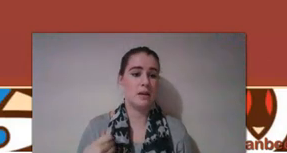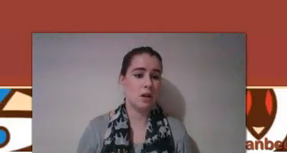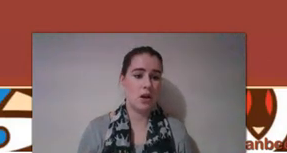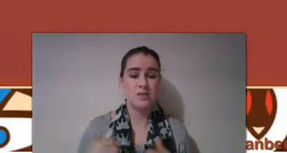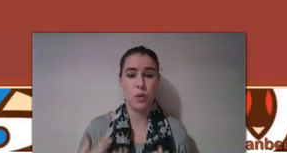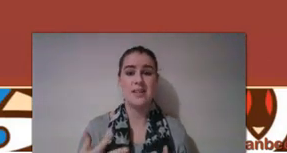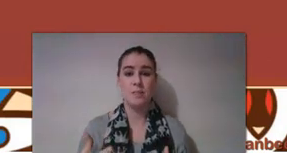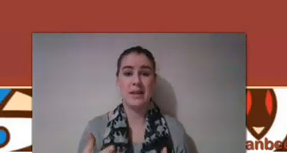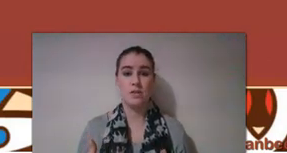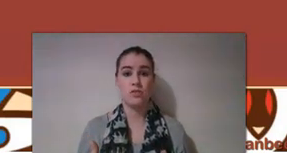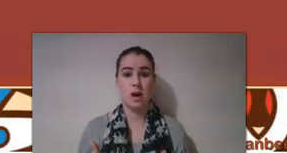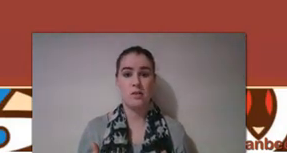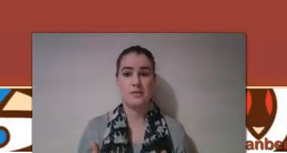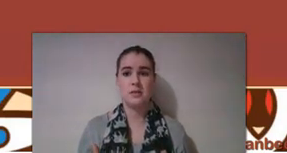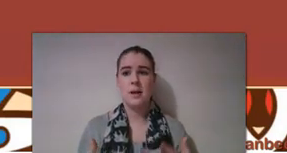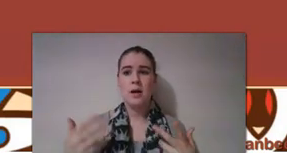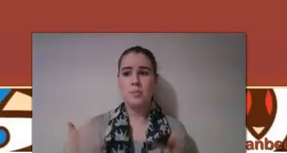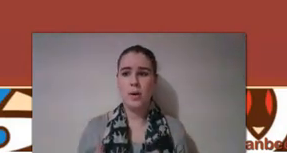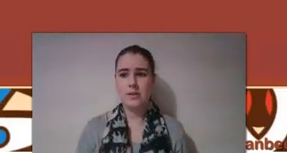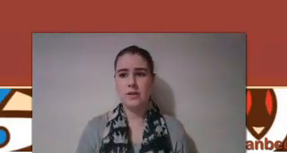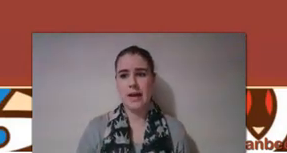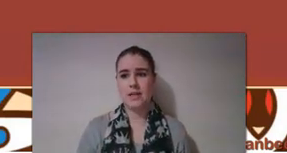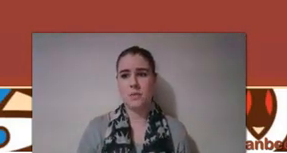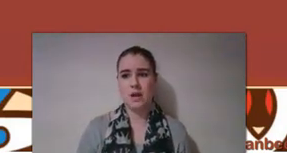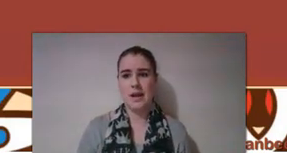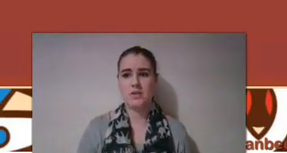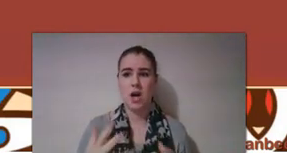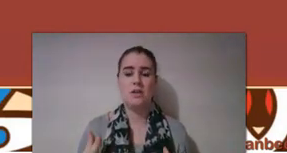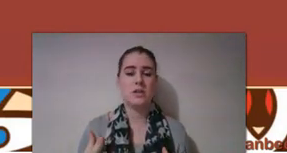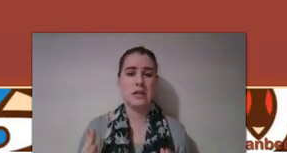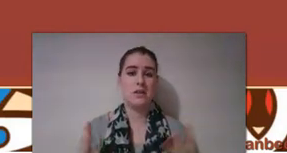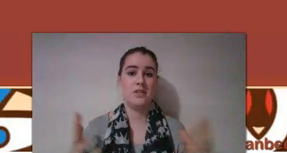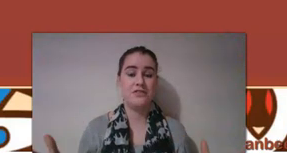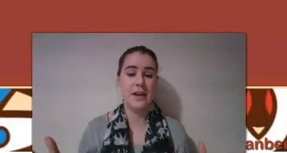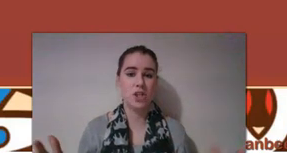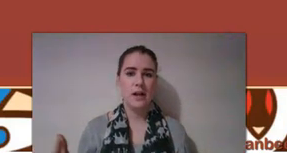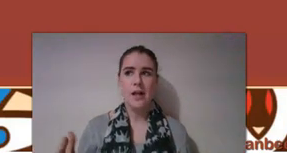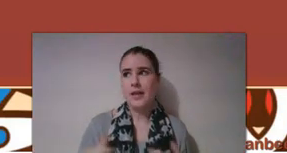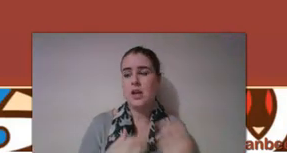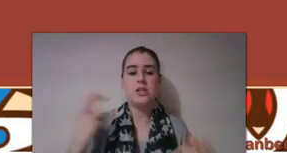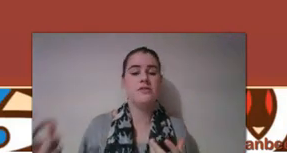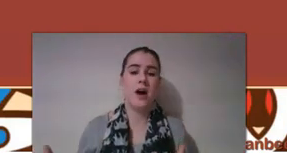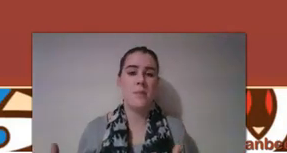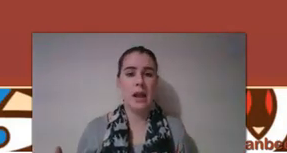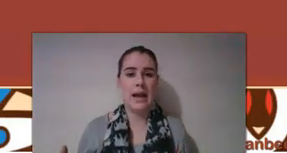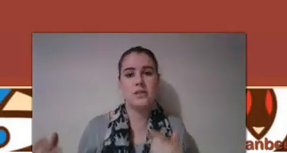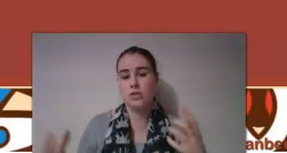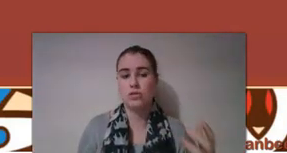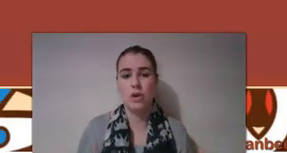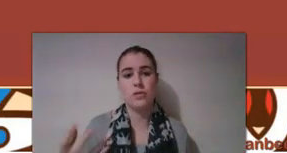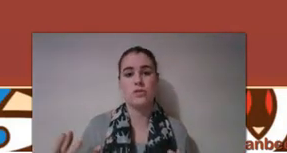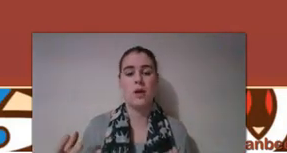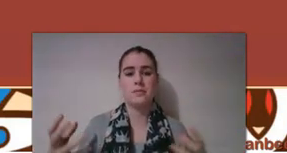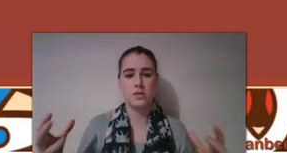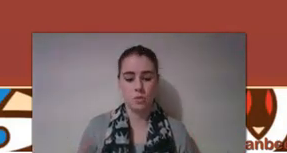materials and making clothes, as well as making the crafts. Boys, on the other hand, would learn how to hunt. They'd learn to fish. They'd learn to farm the land,